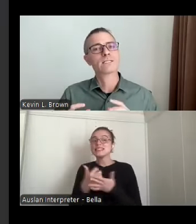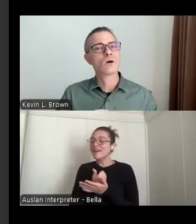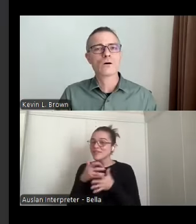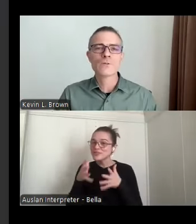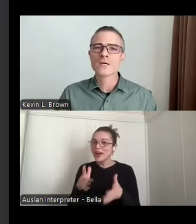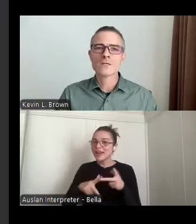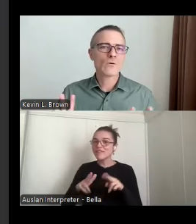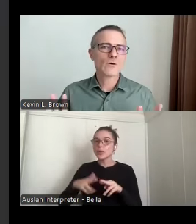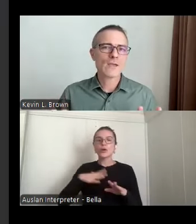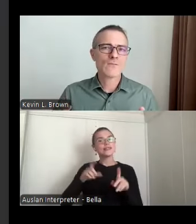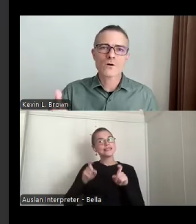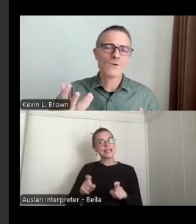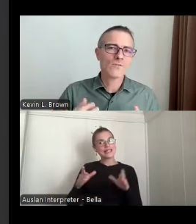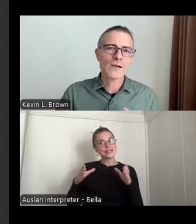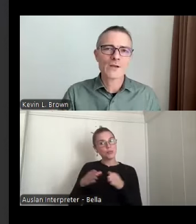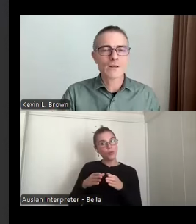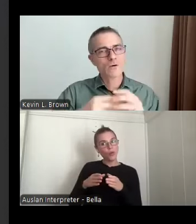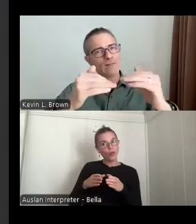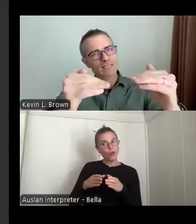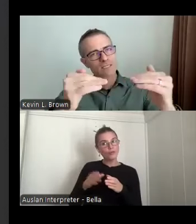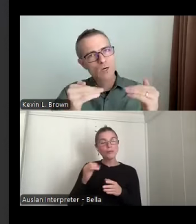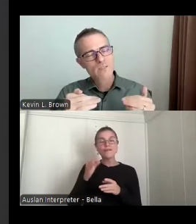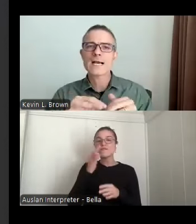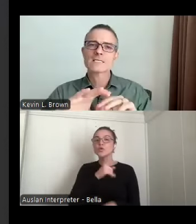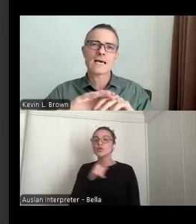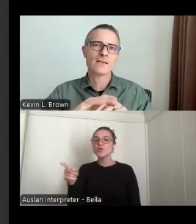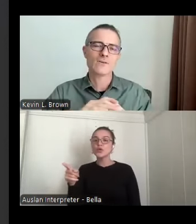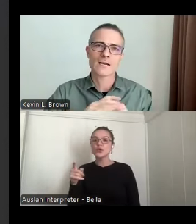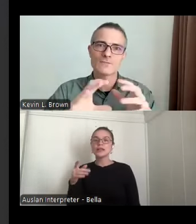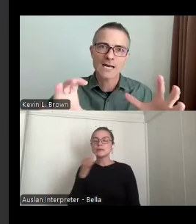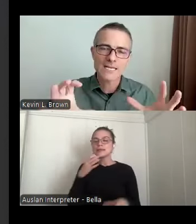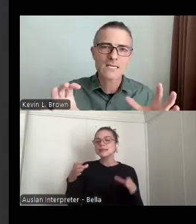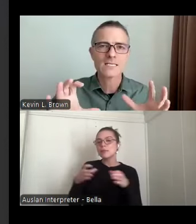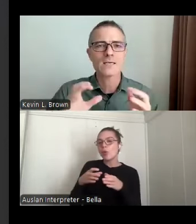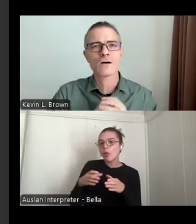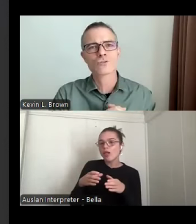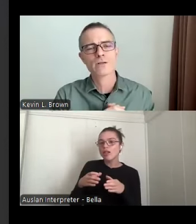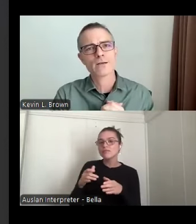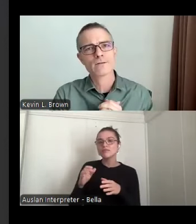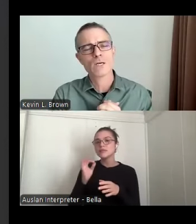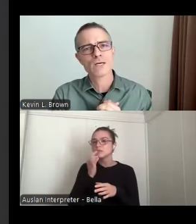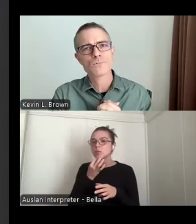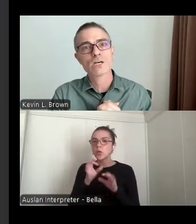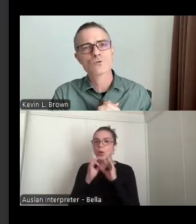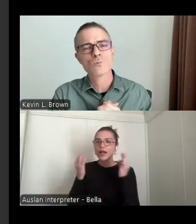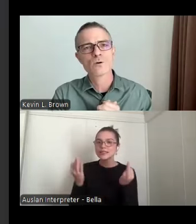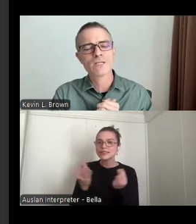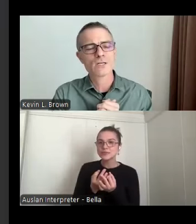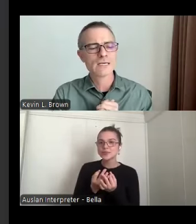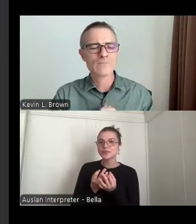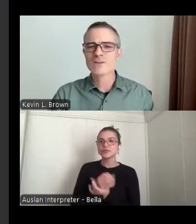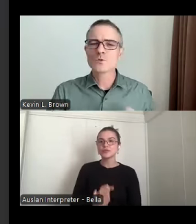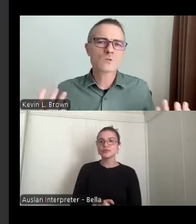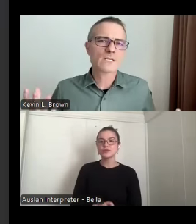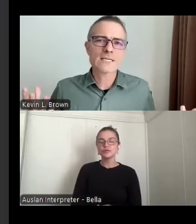stay small. So if there are a few of you out there that were in that small size, that even kind of tiny size that Australia Charities Report